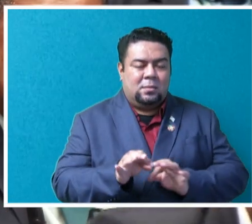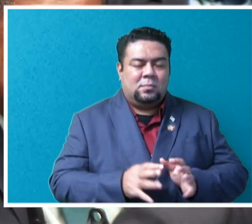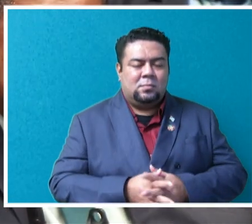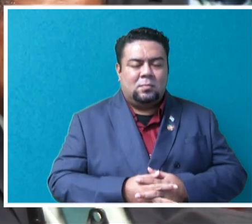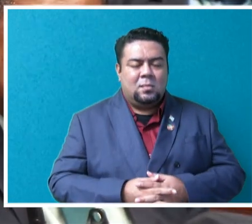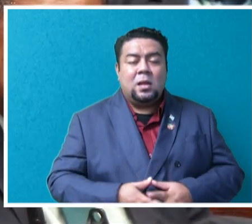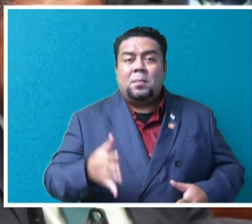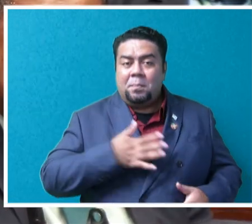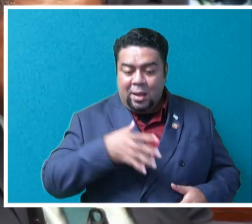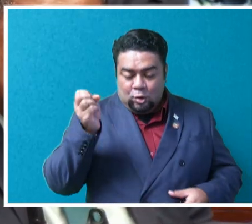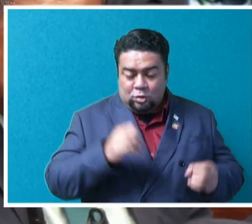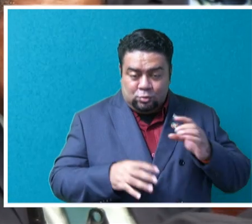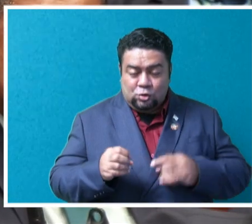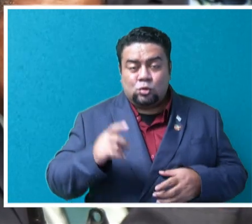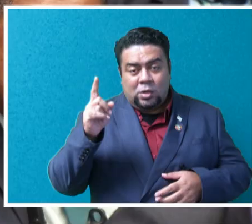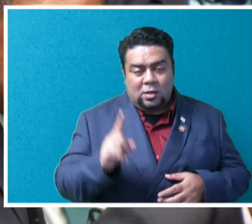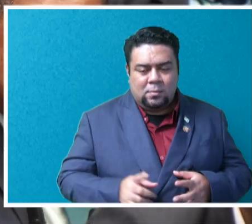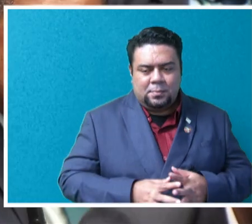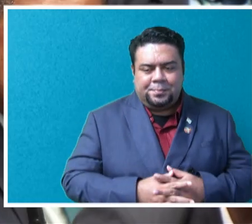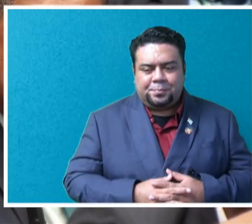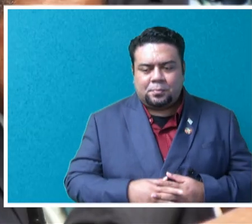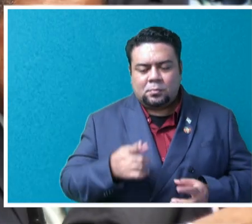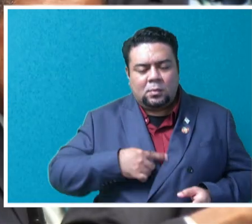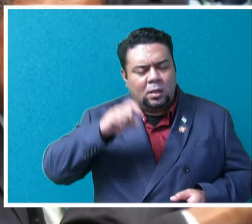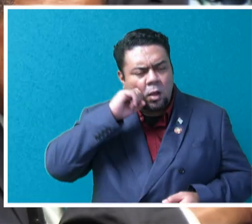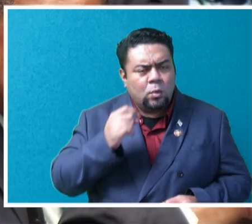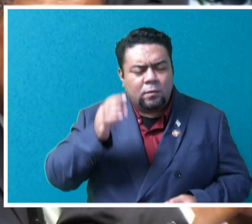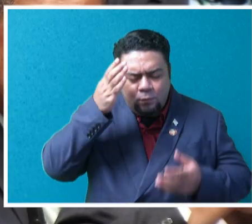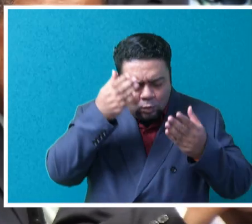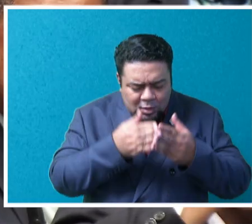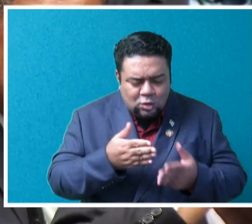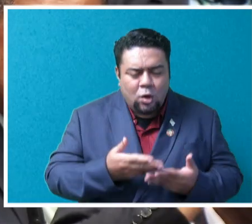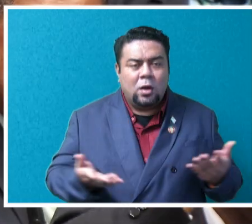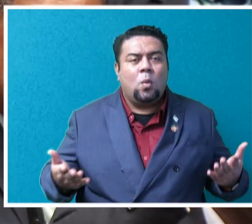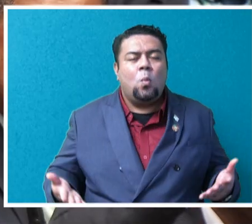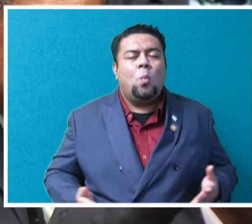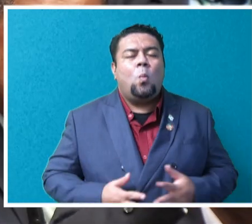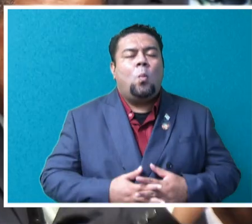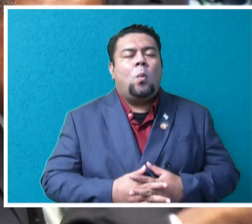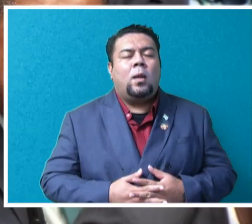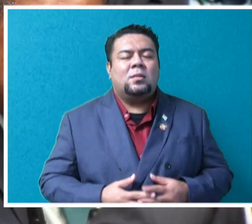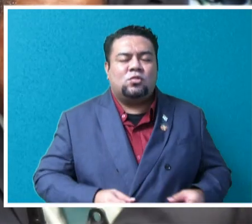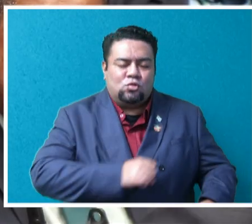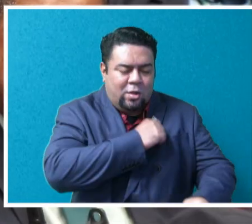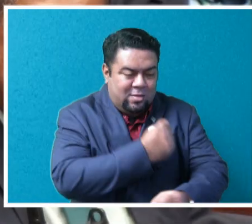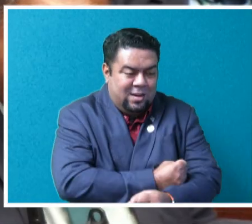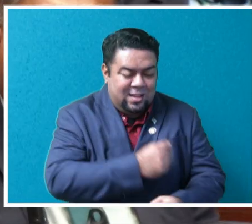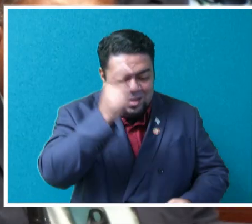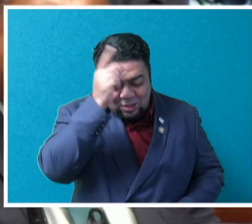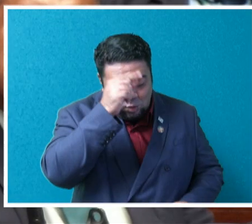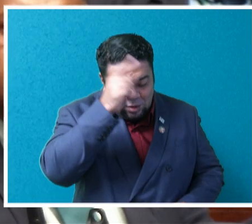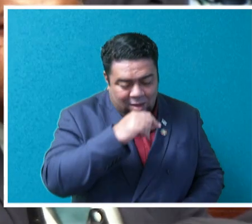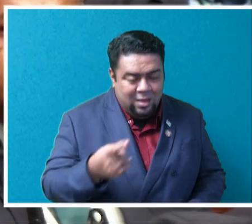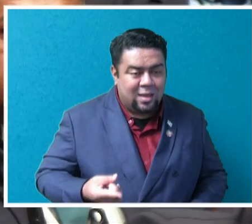contribution today, I will focus on our wider mandate, strengthening iTaukei governance and